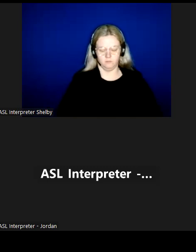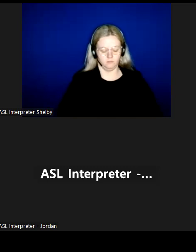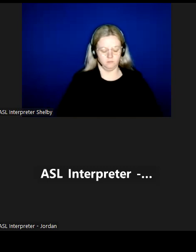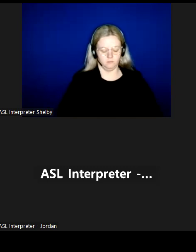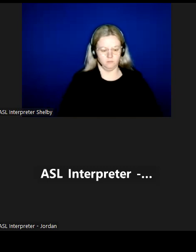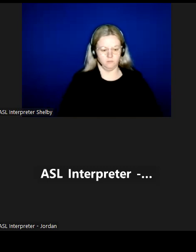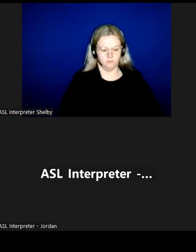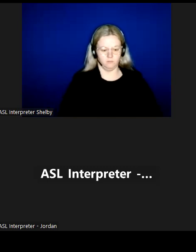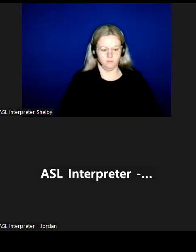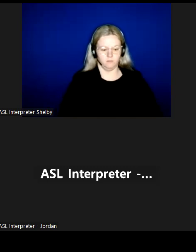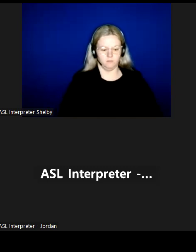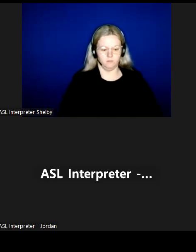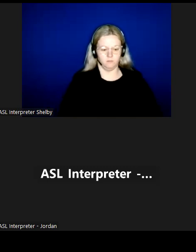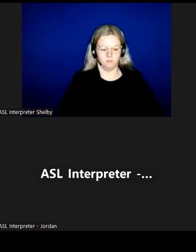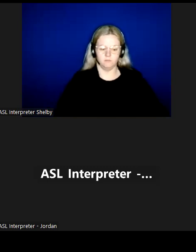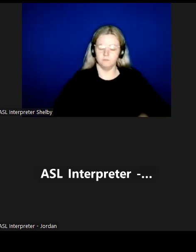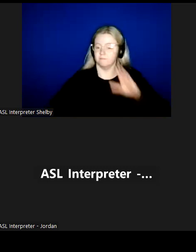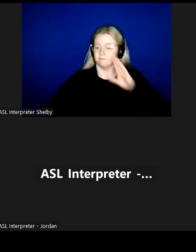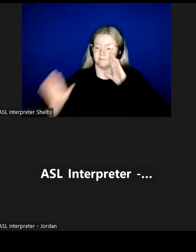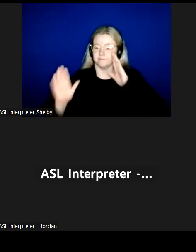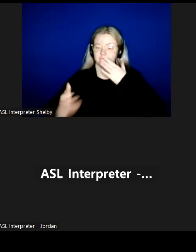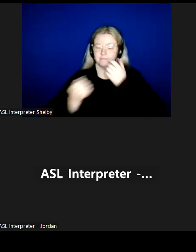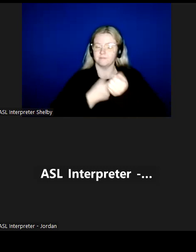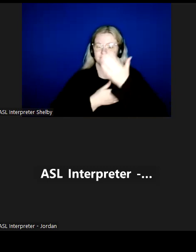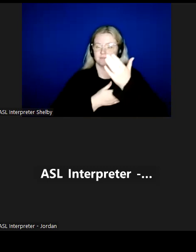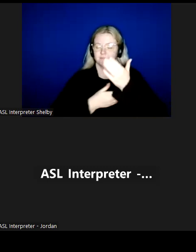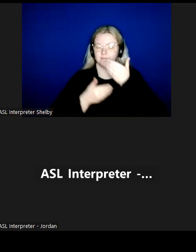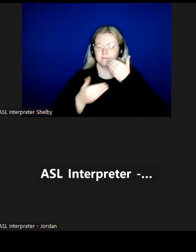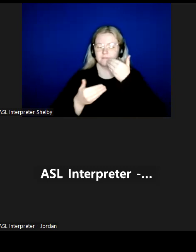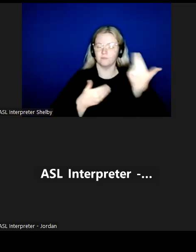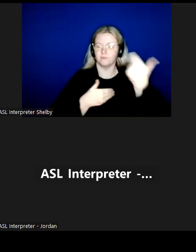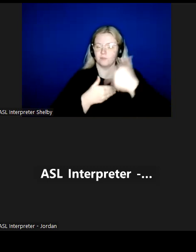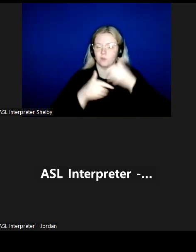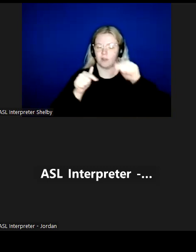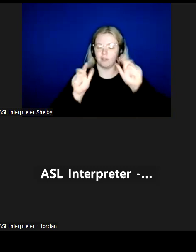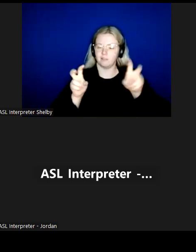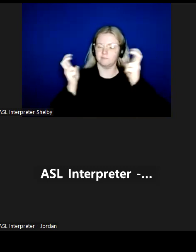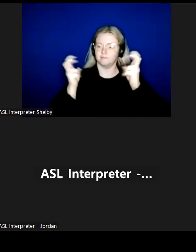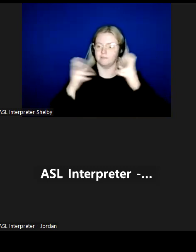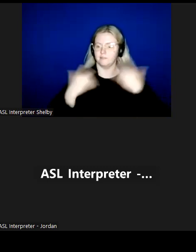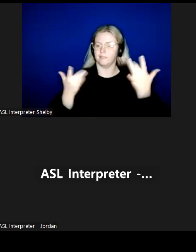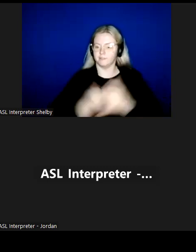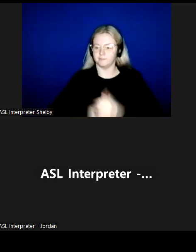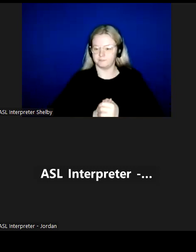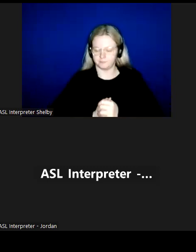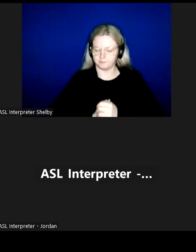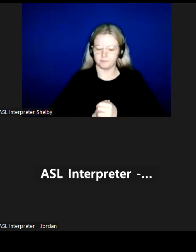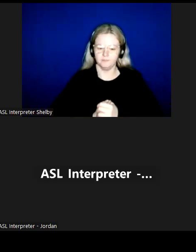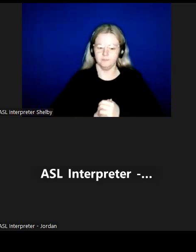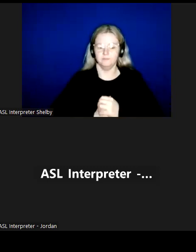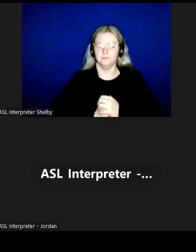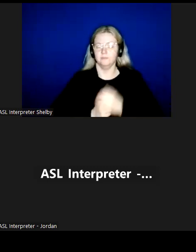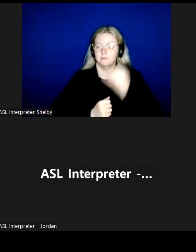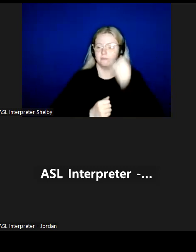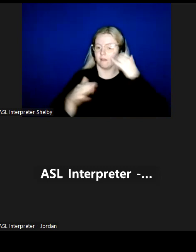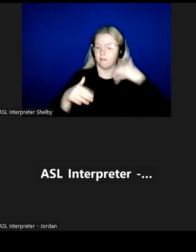Hi, good morning, everyone, and thank you for joining our Let's Talk About Grief and Bereavement session. For those of you who don't know